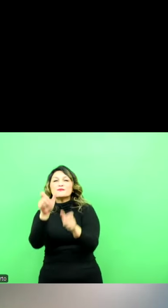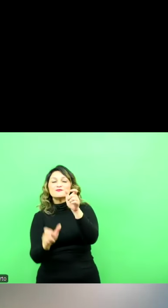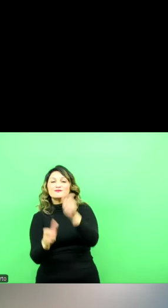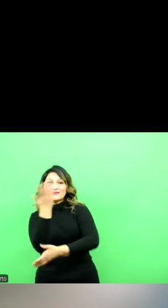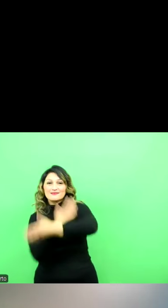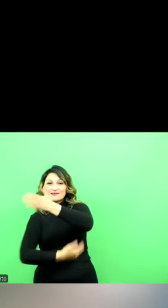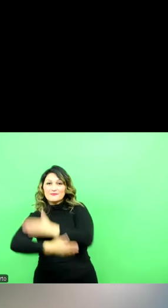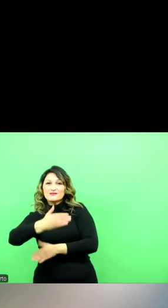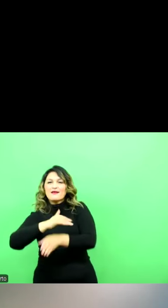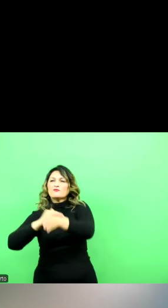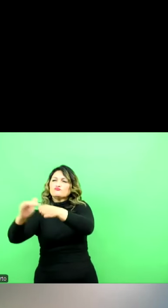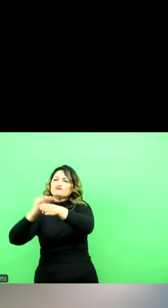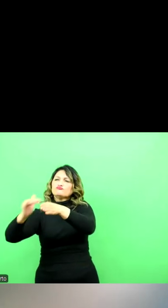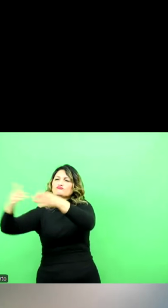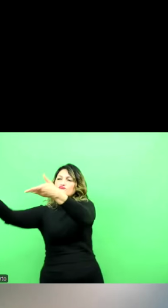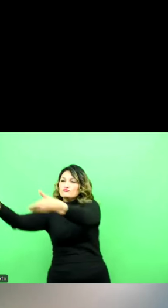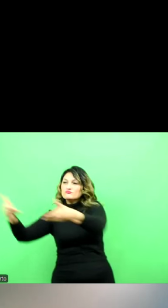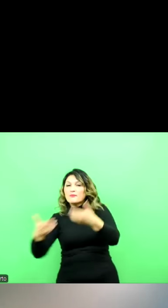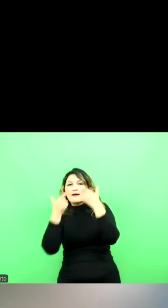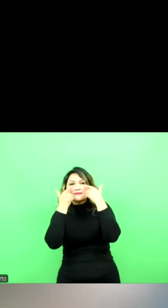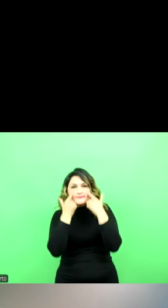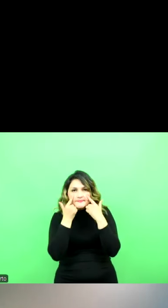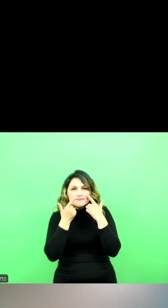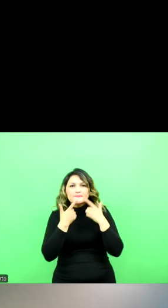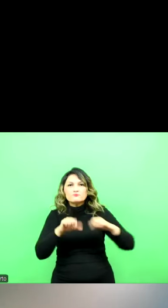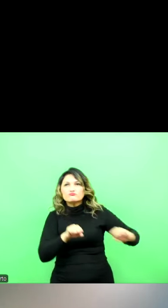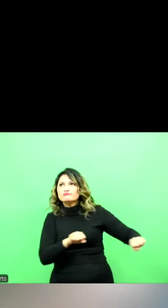variable of disability, as you can see on these images.